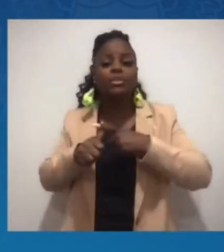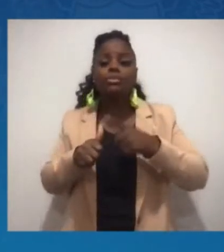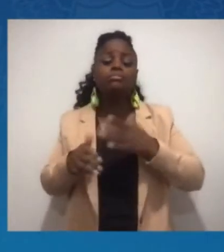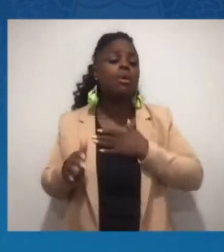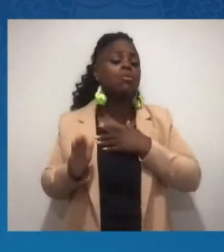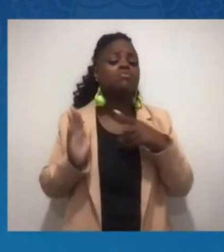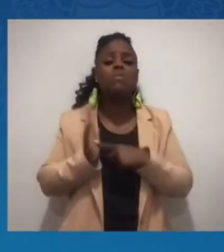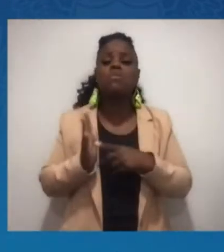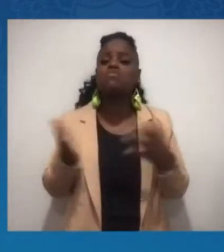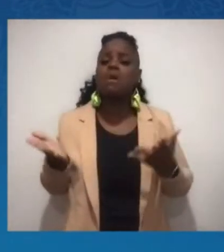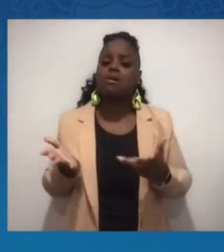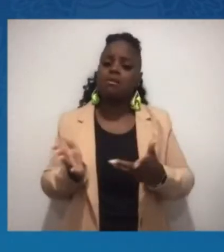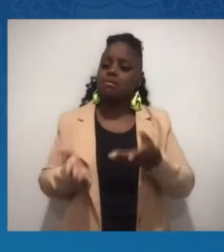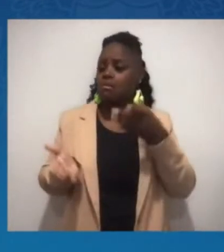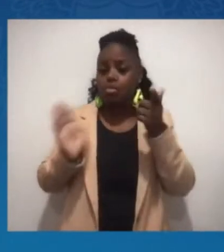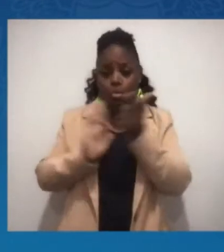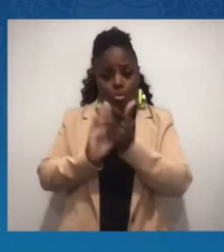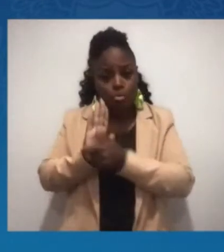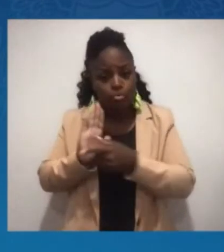and the well-being of women and children.